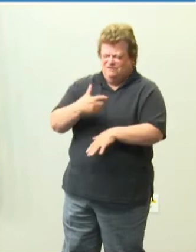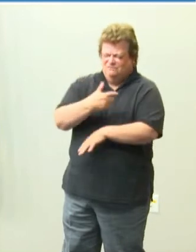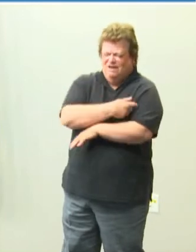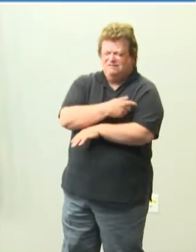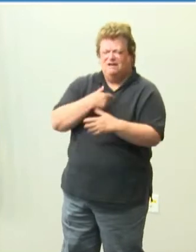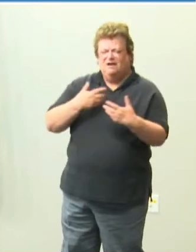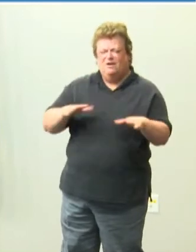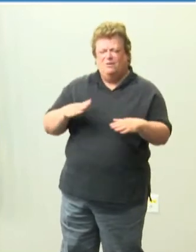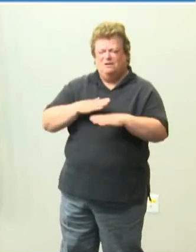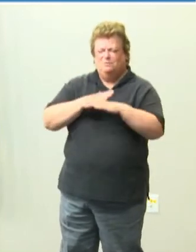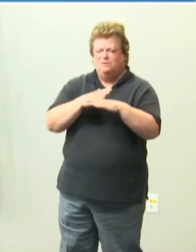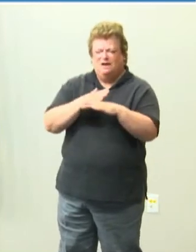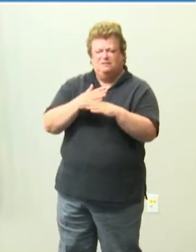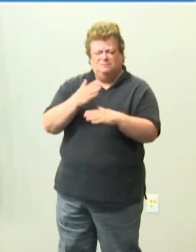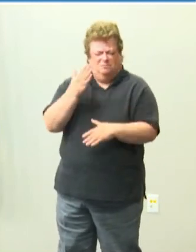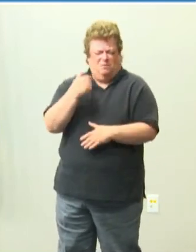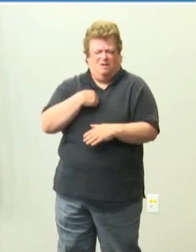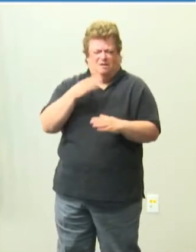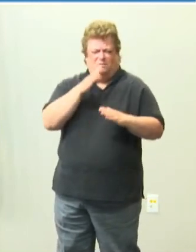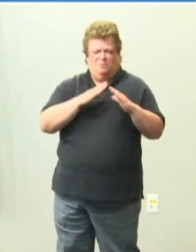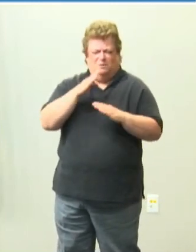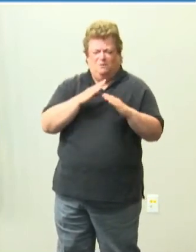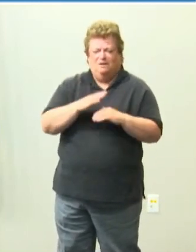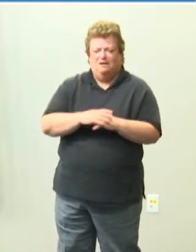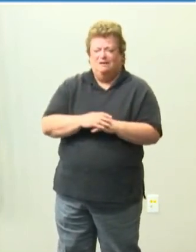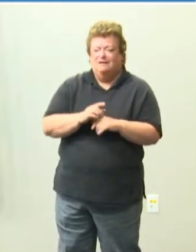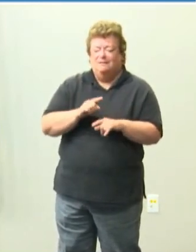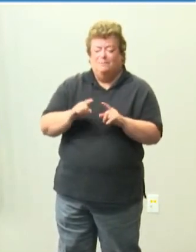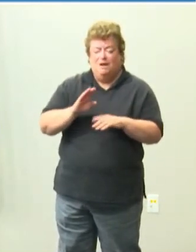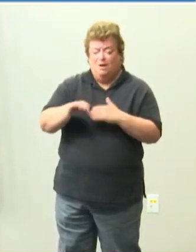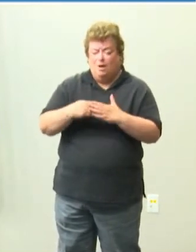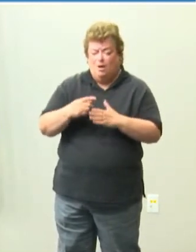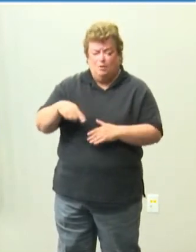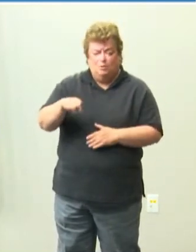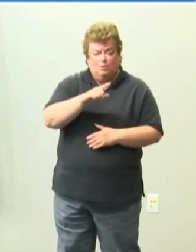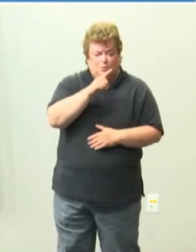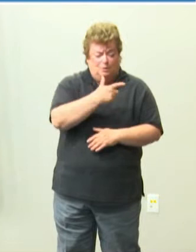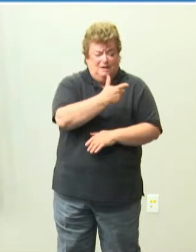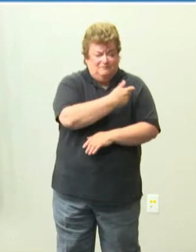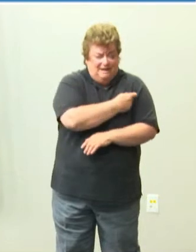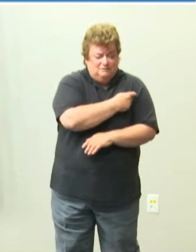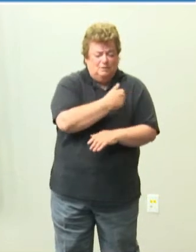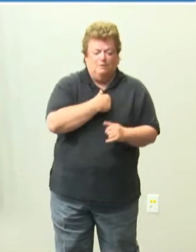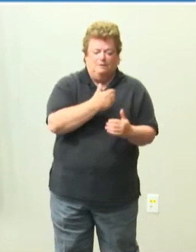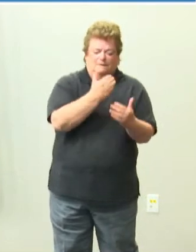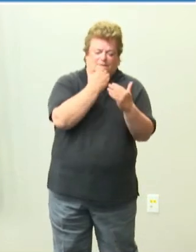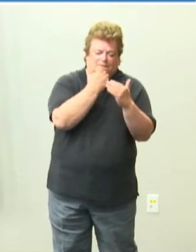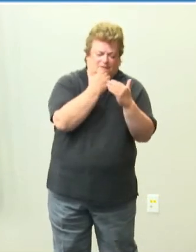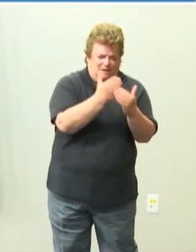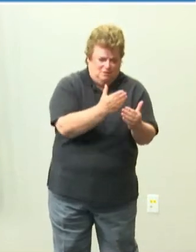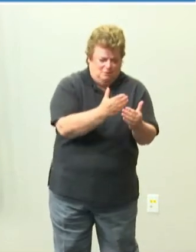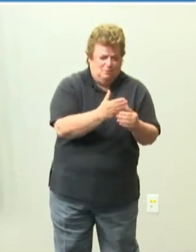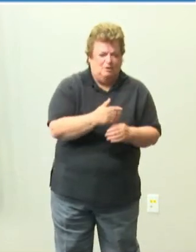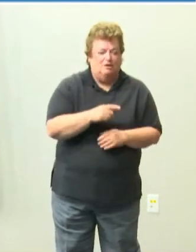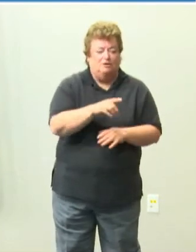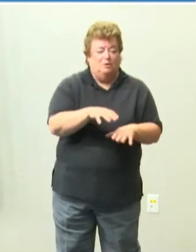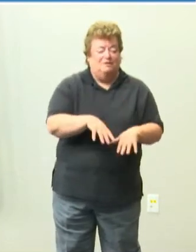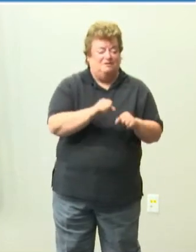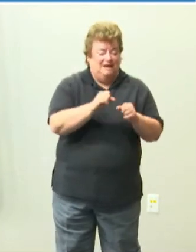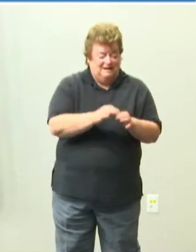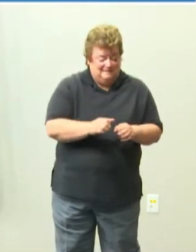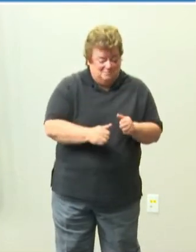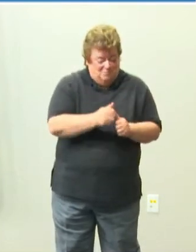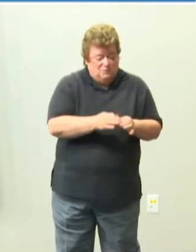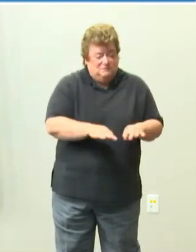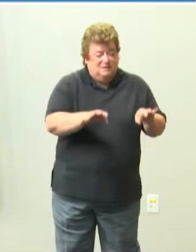should I be concerned? To all who are vaccinated, we give our deepest thanks. You have taken the most important step to